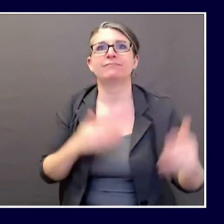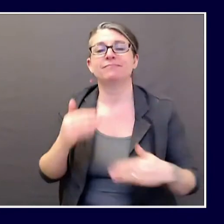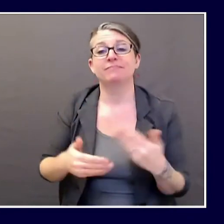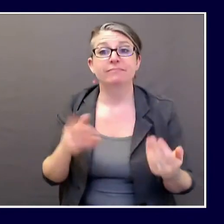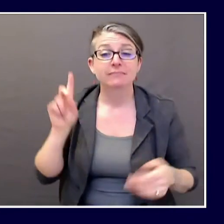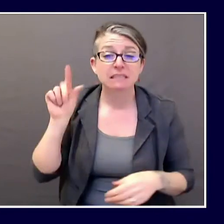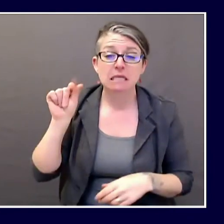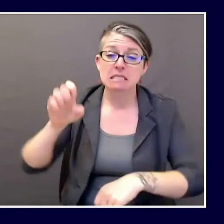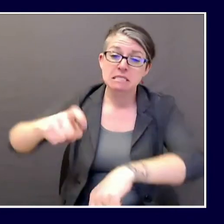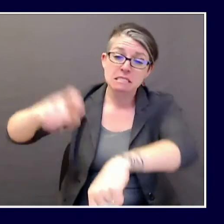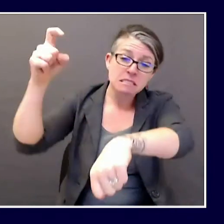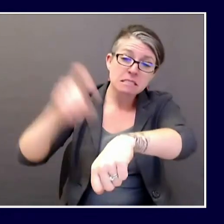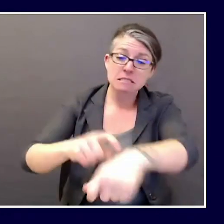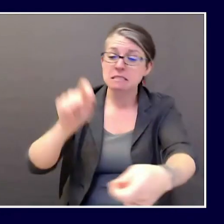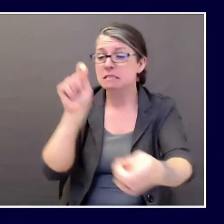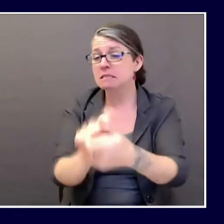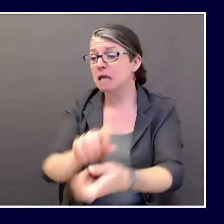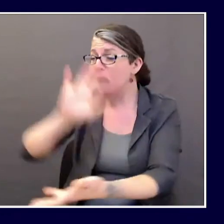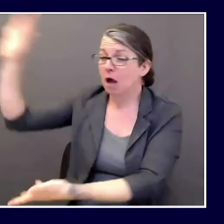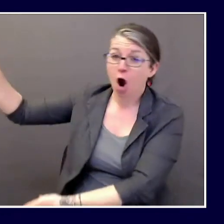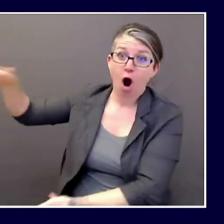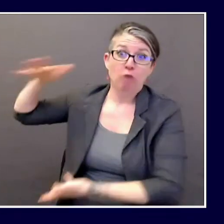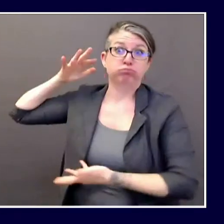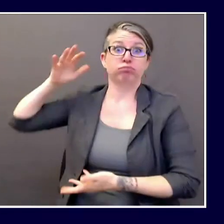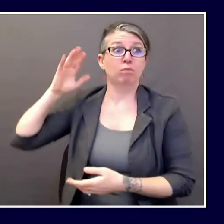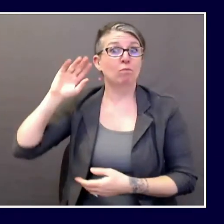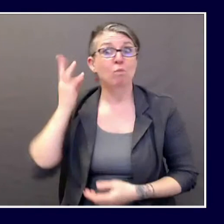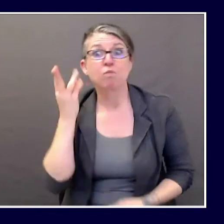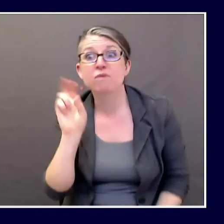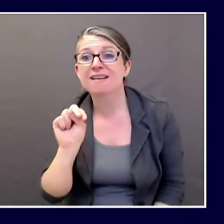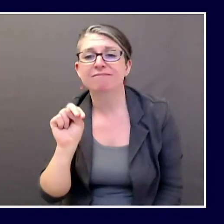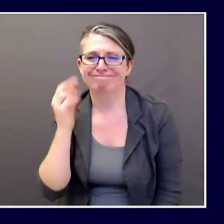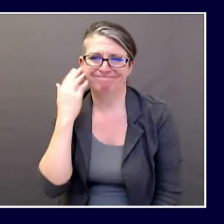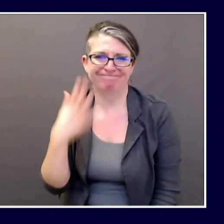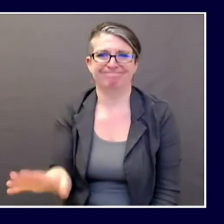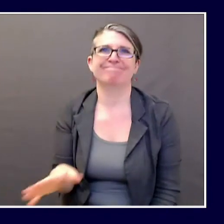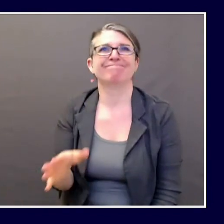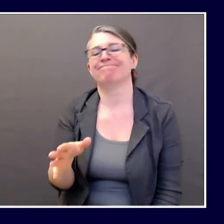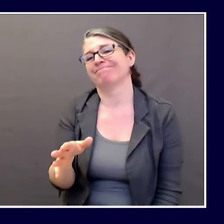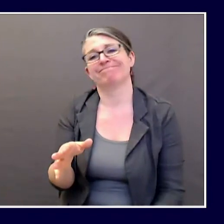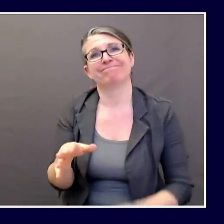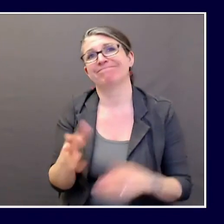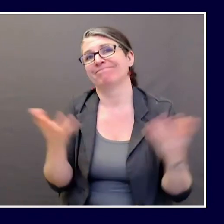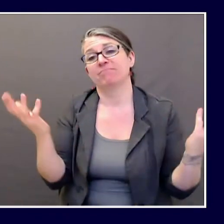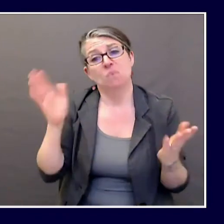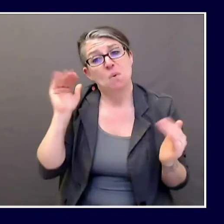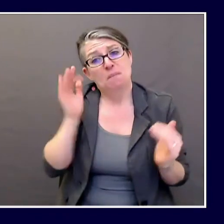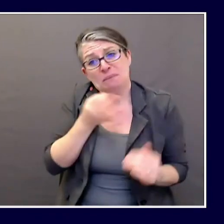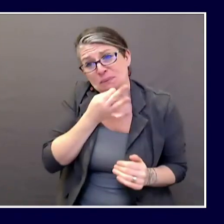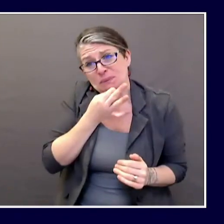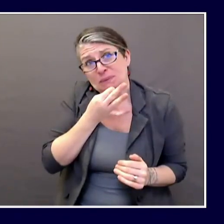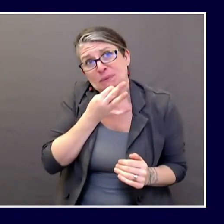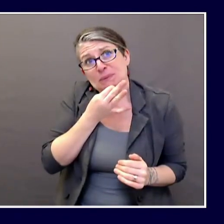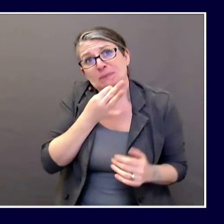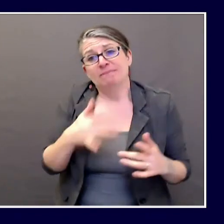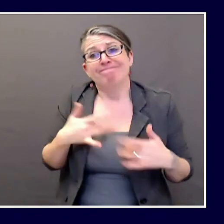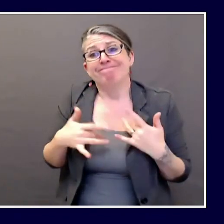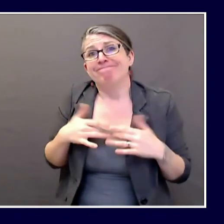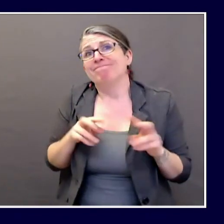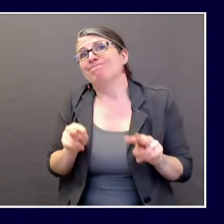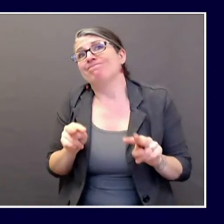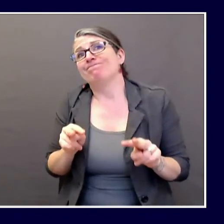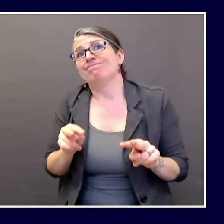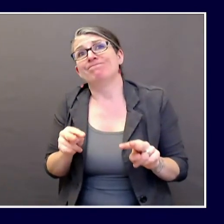or July 3rd. I'm hoping it's as soon as possible, though. And I'm working 24/7 to make it as fast as possible. Thank you.